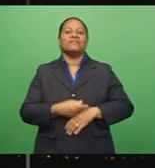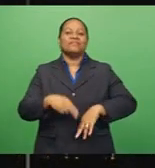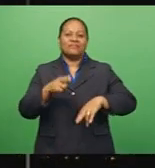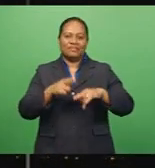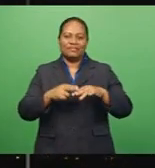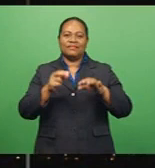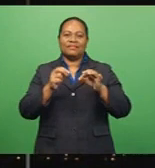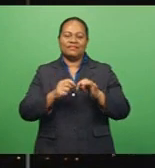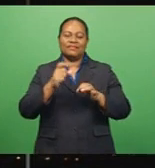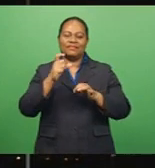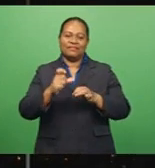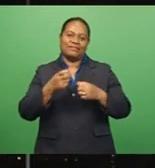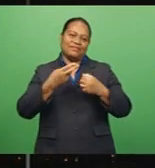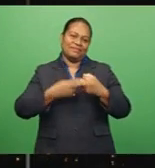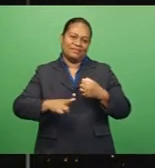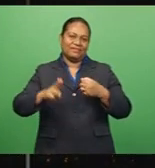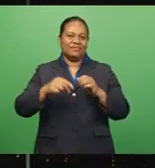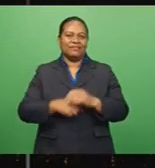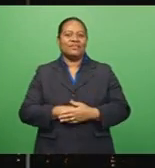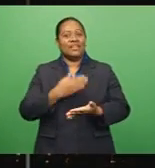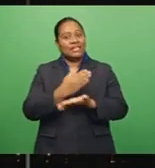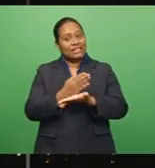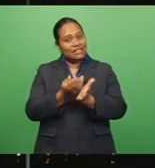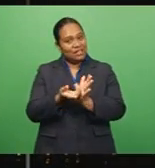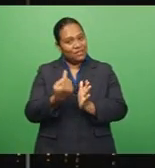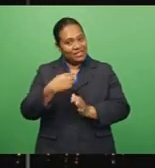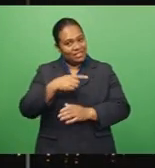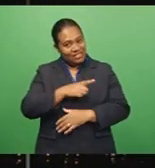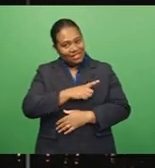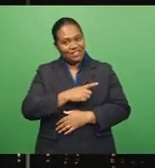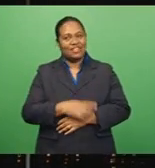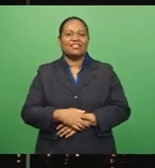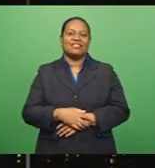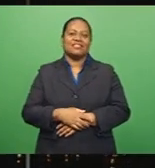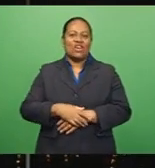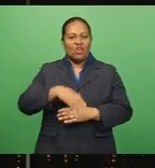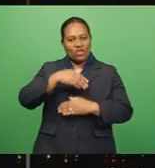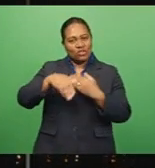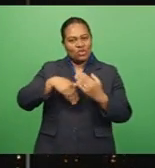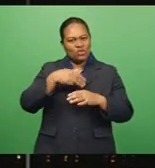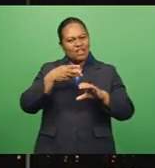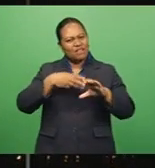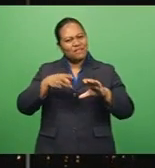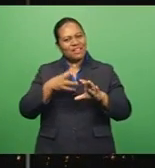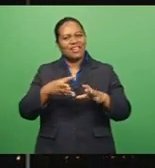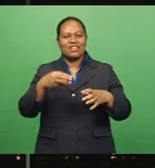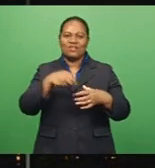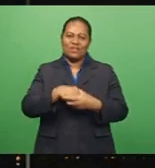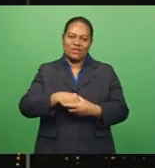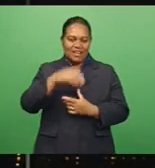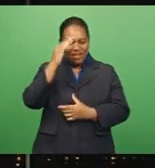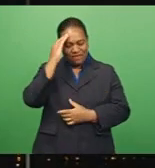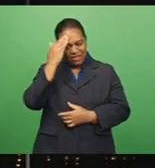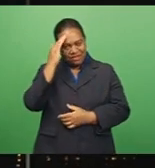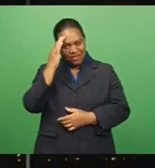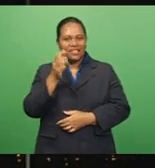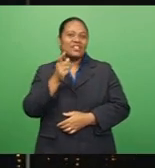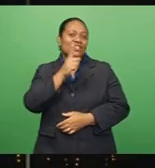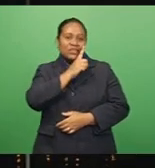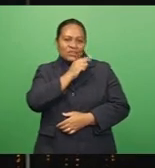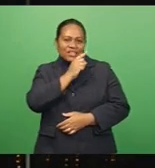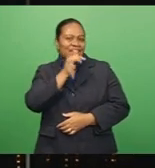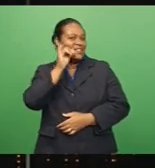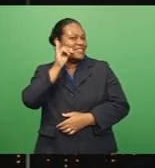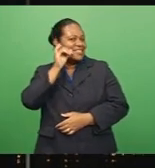fpc.com.fj, or share it with us via our various social media accounts, including Facebook, Twitter, and Instagram.